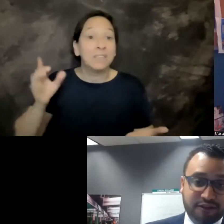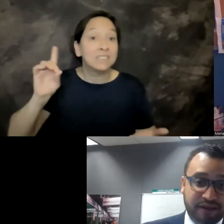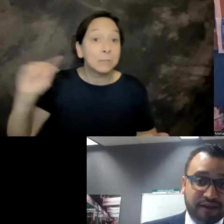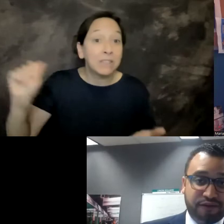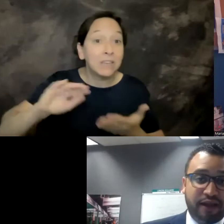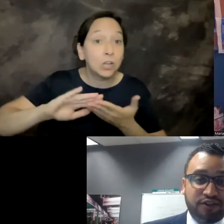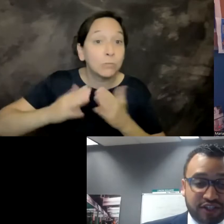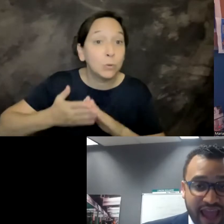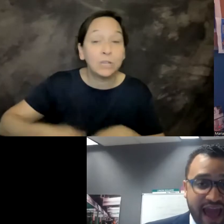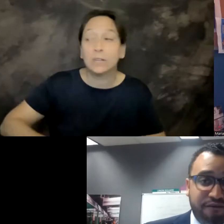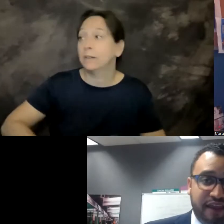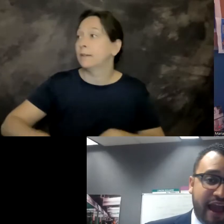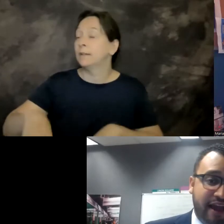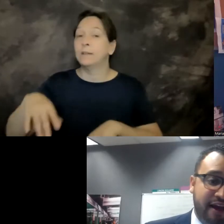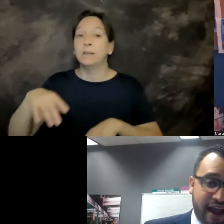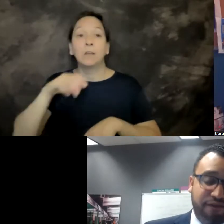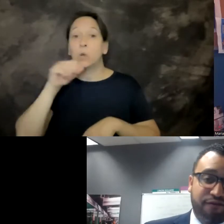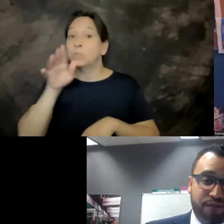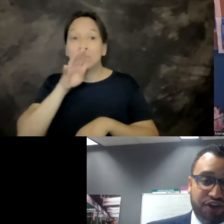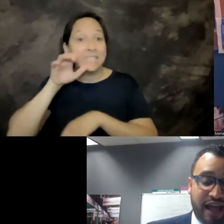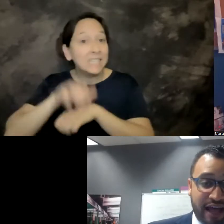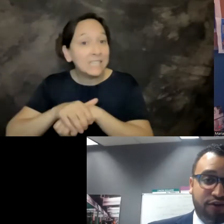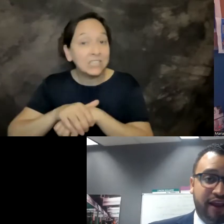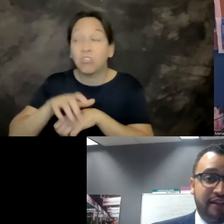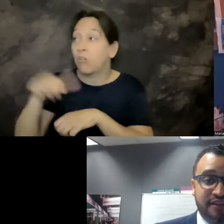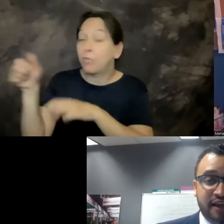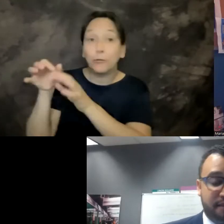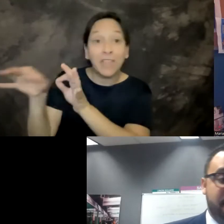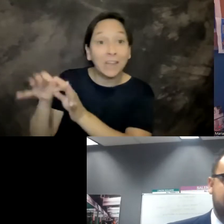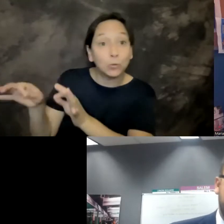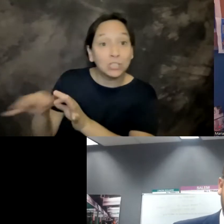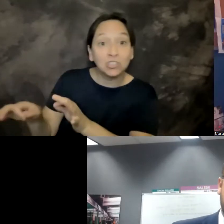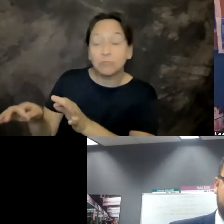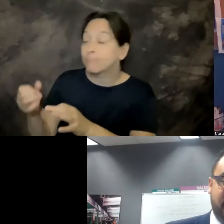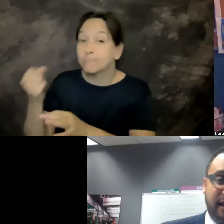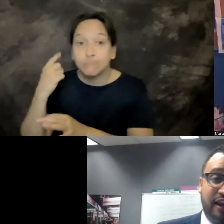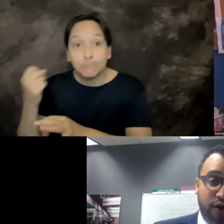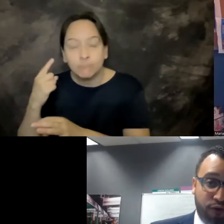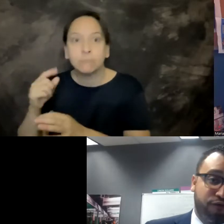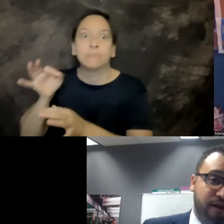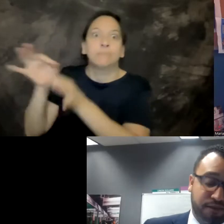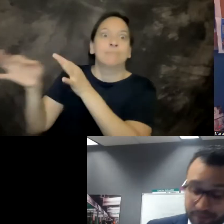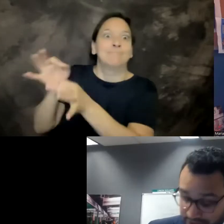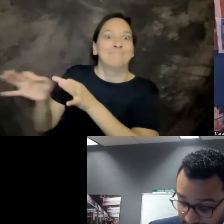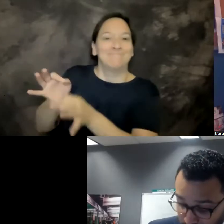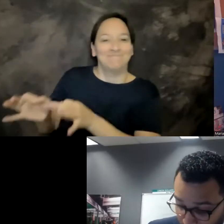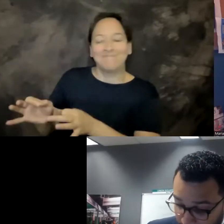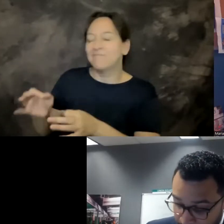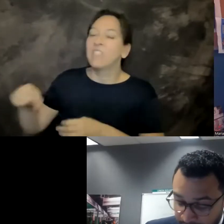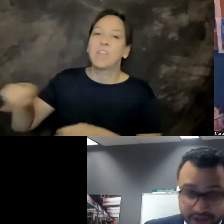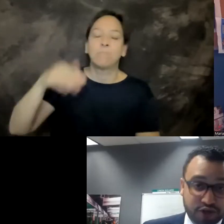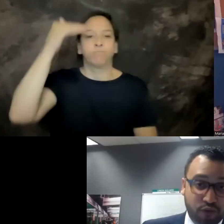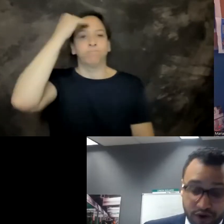that speak different languages, have the information at their hands to make the best choices that they need in order for them to be able to get to